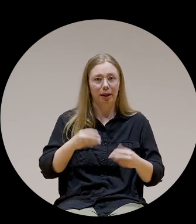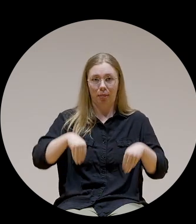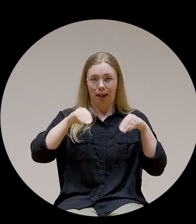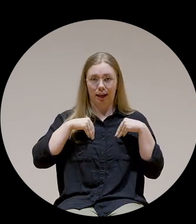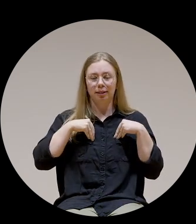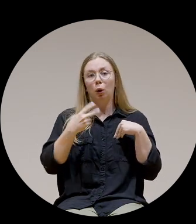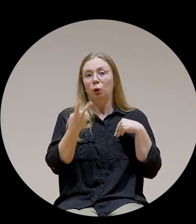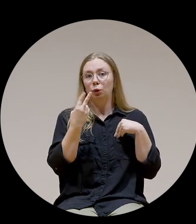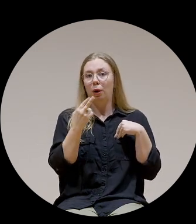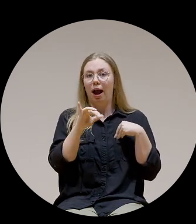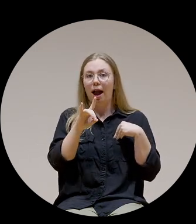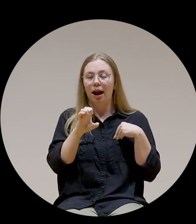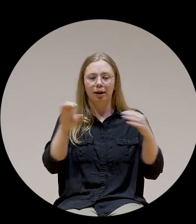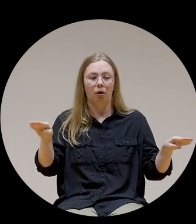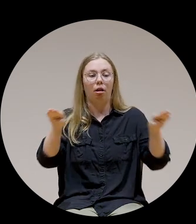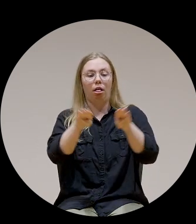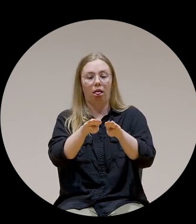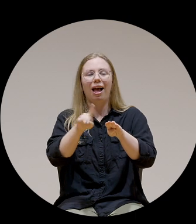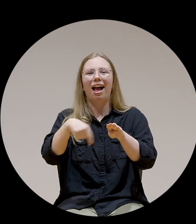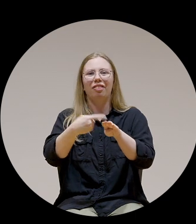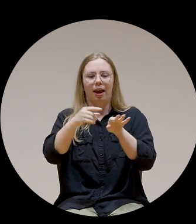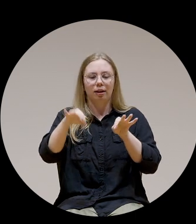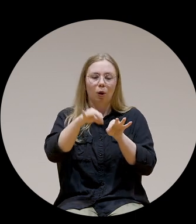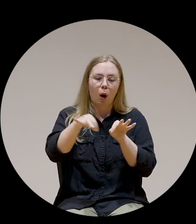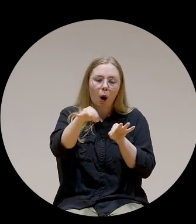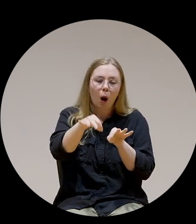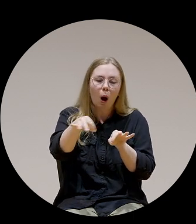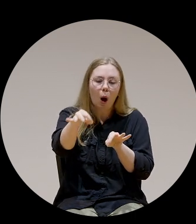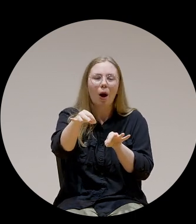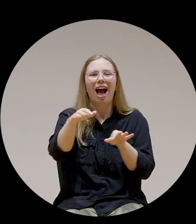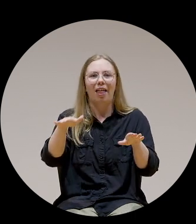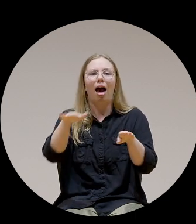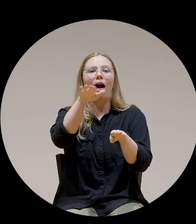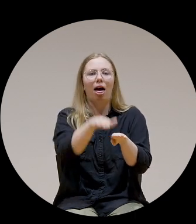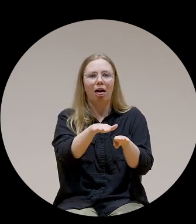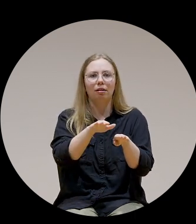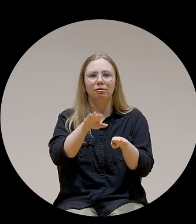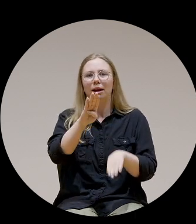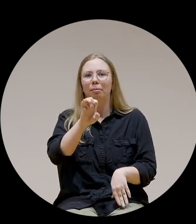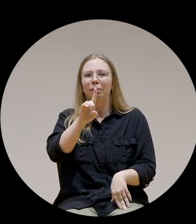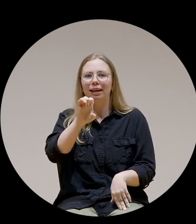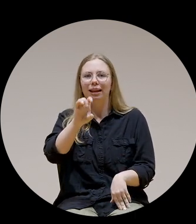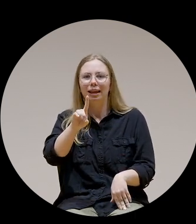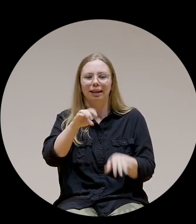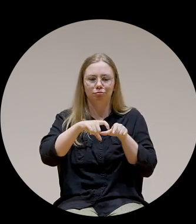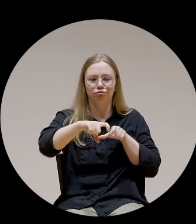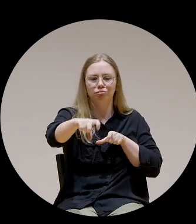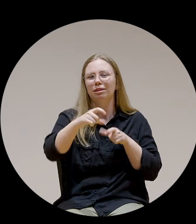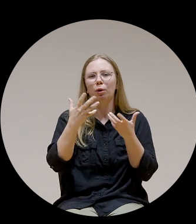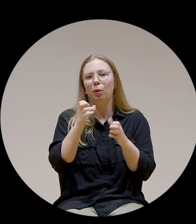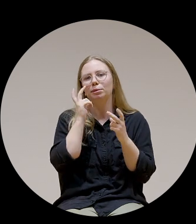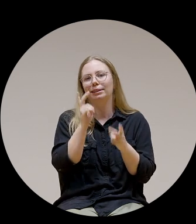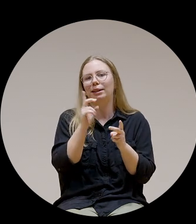originally with kind of a quilled piece using porcupine quills, and then later with a beaded strip so that you just don't see this kind of ugly